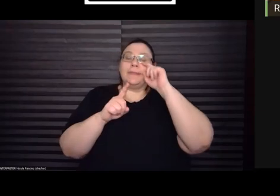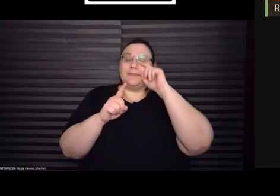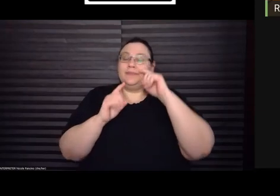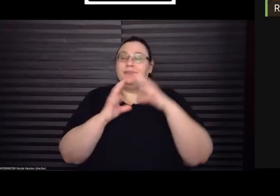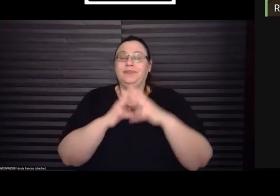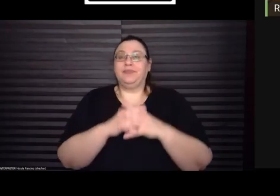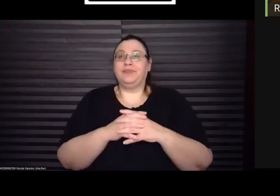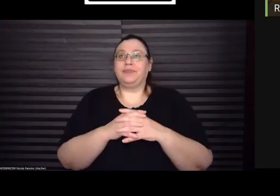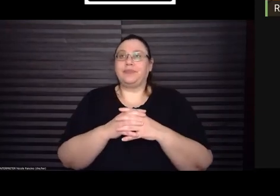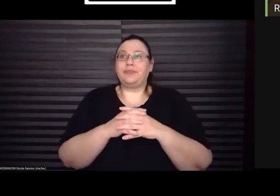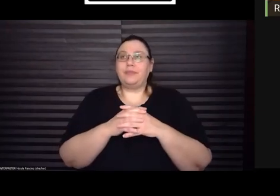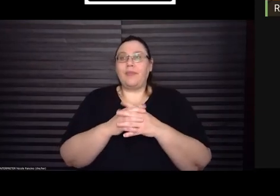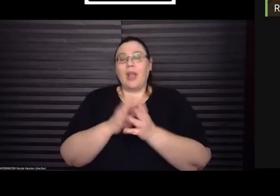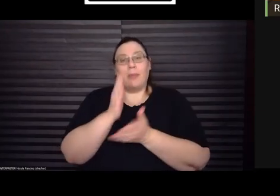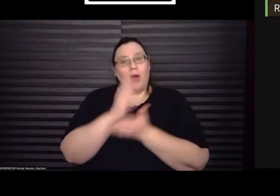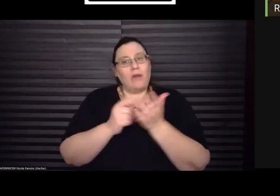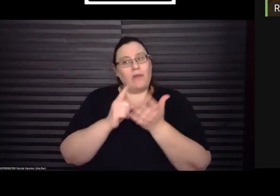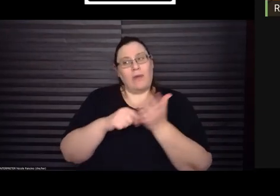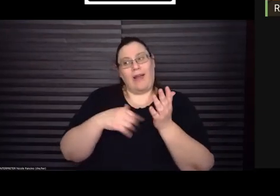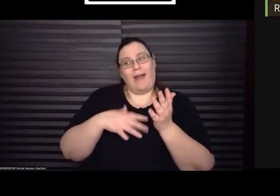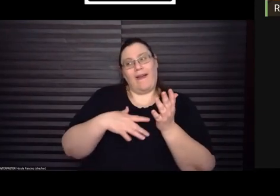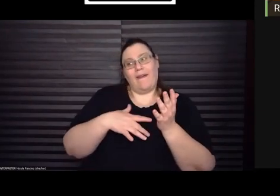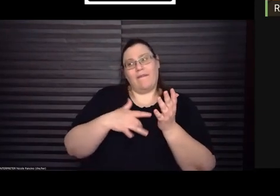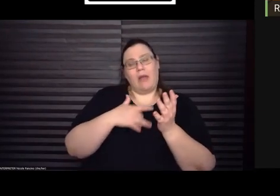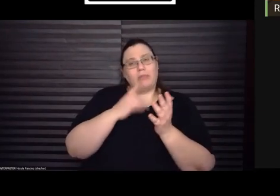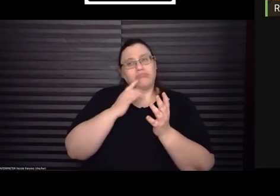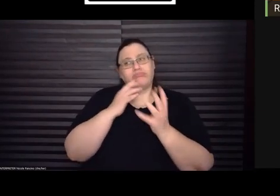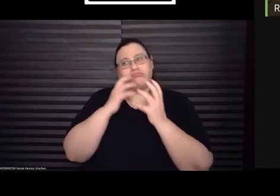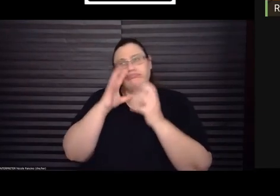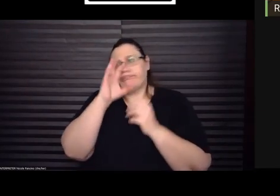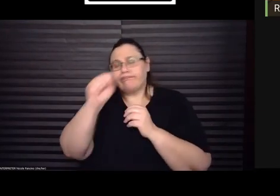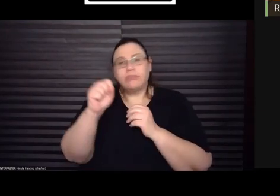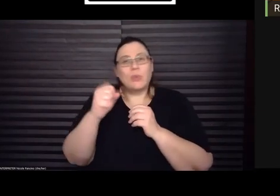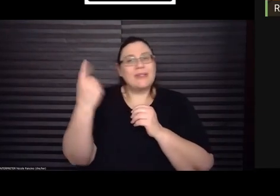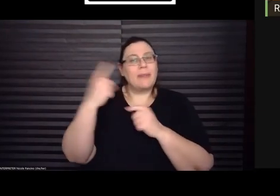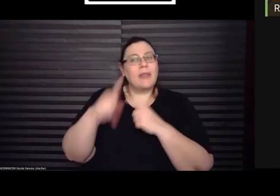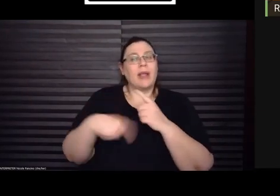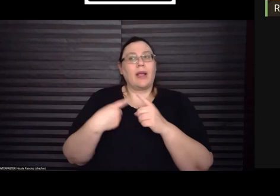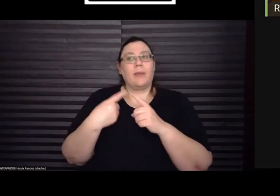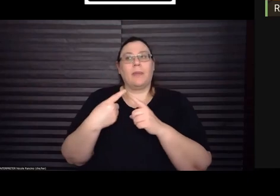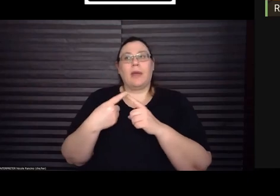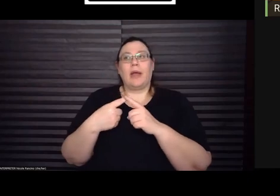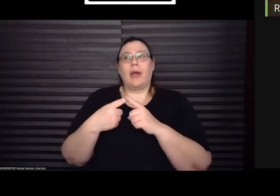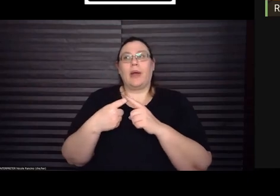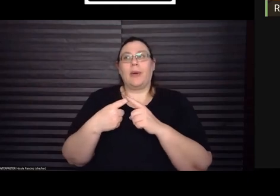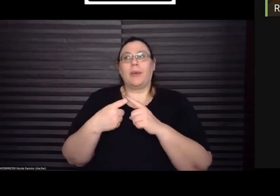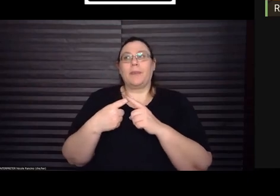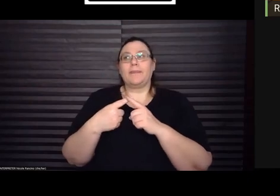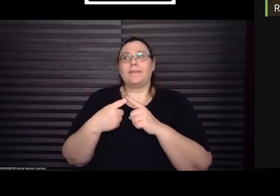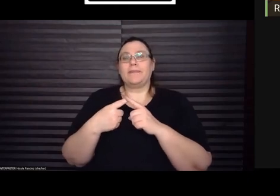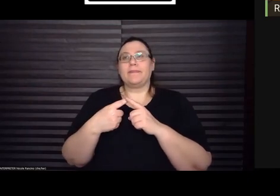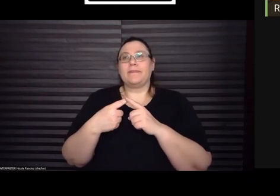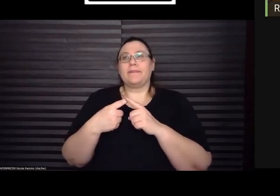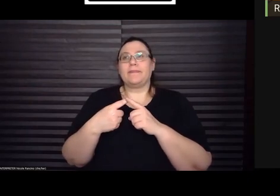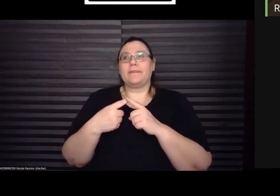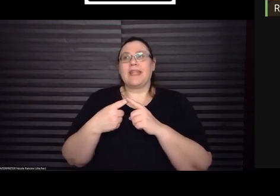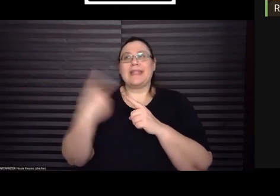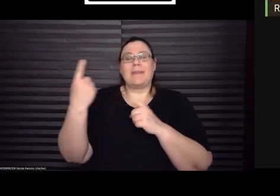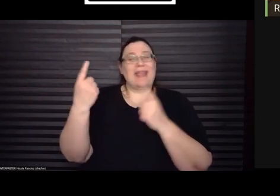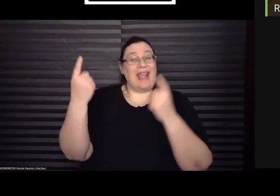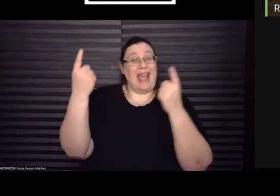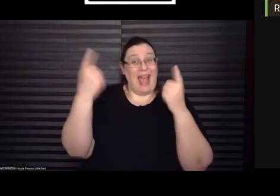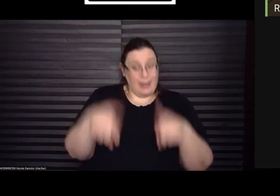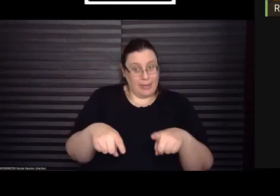you know, part of what I found like appealing was thinking of it as like something that happened and